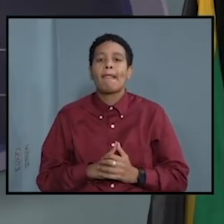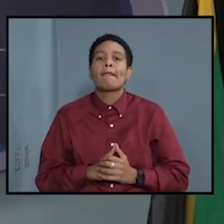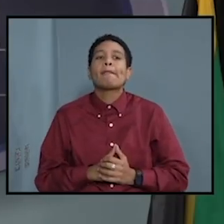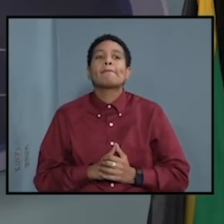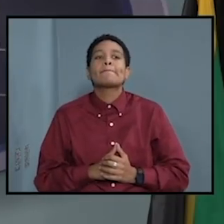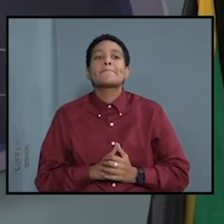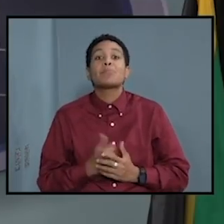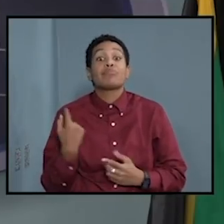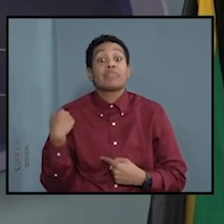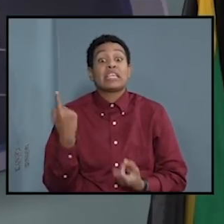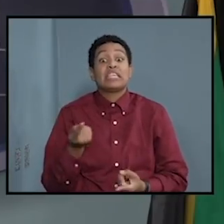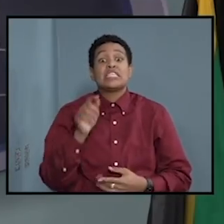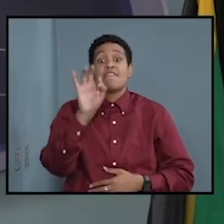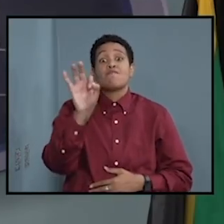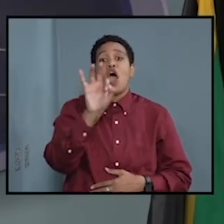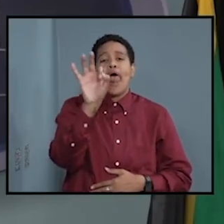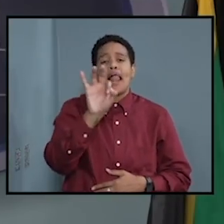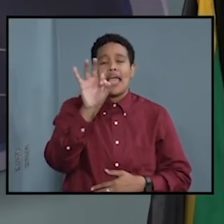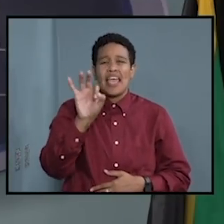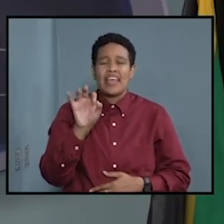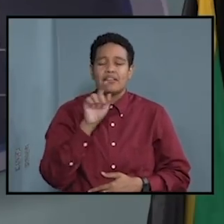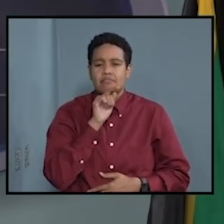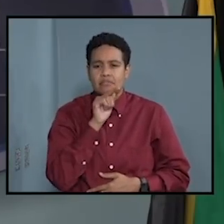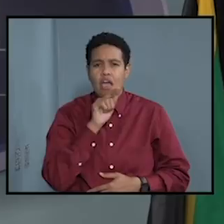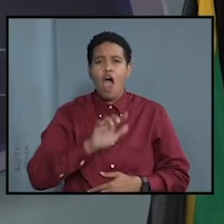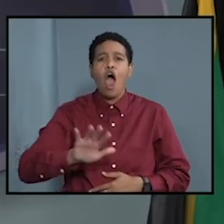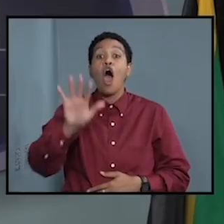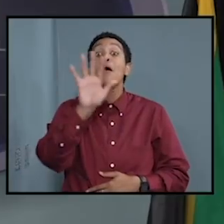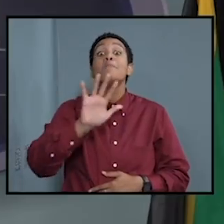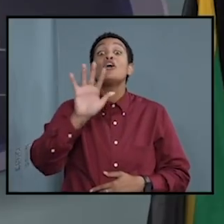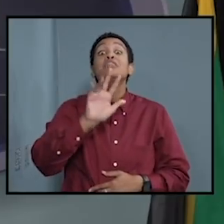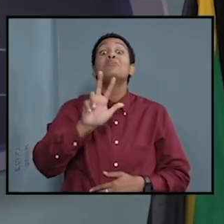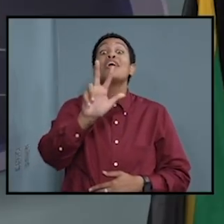Since Friday, approximately